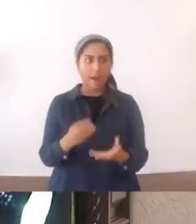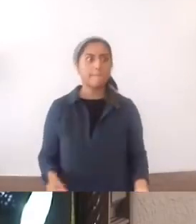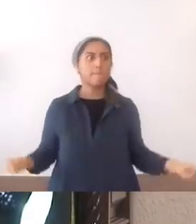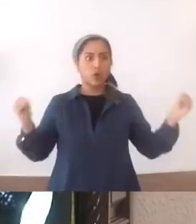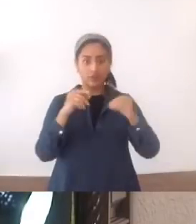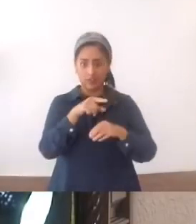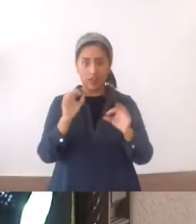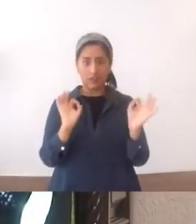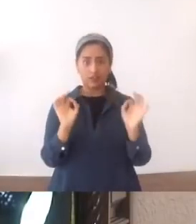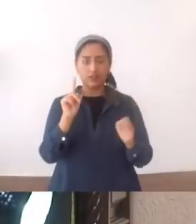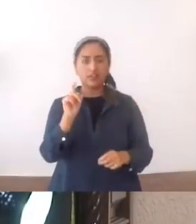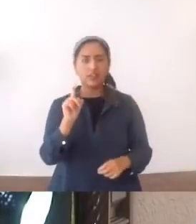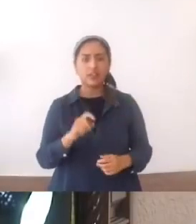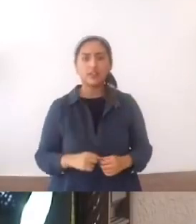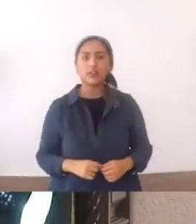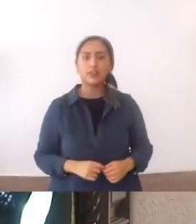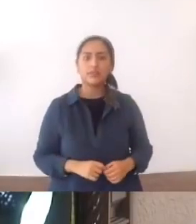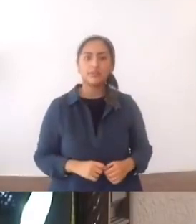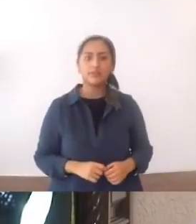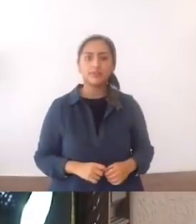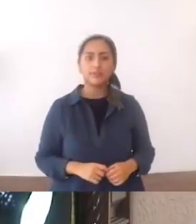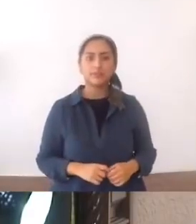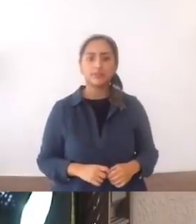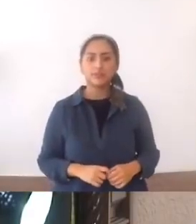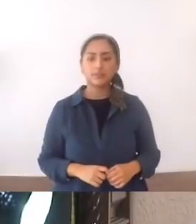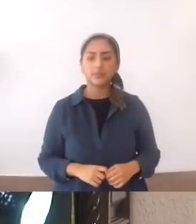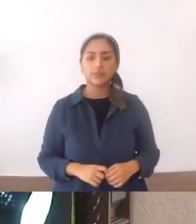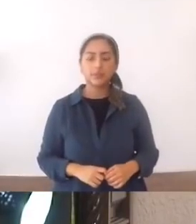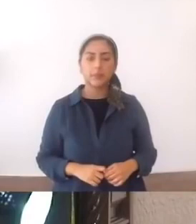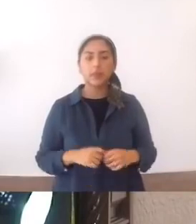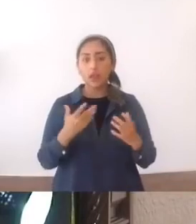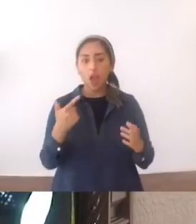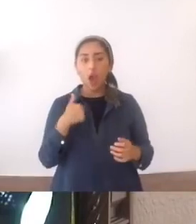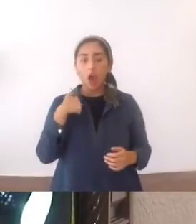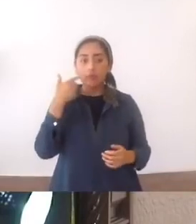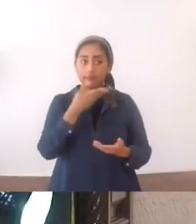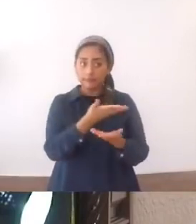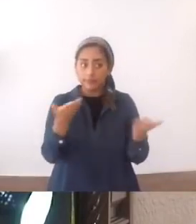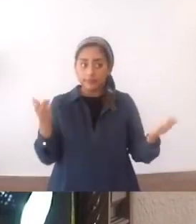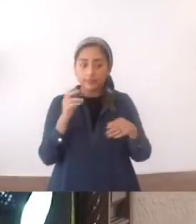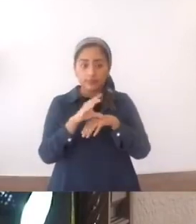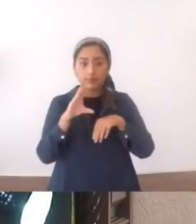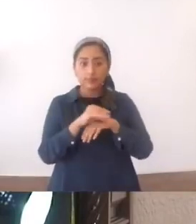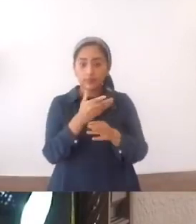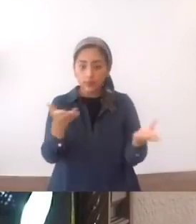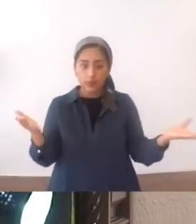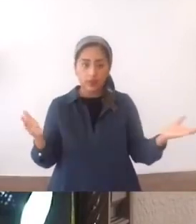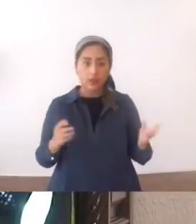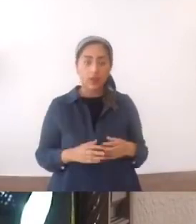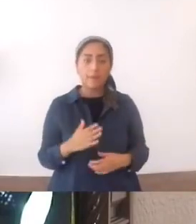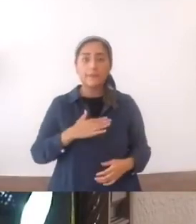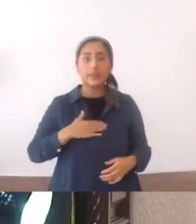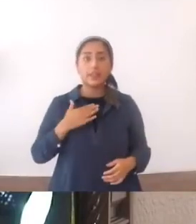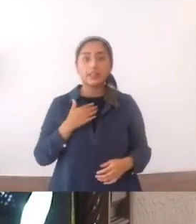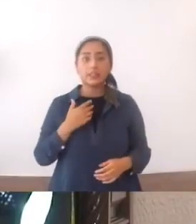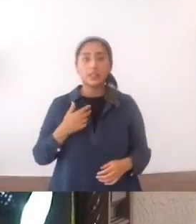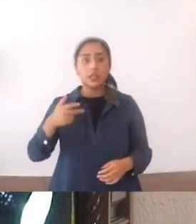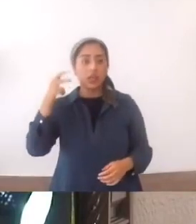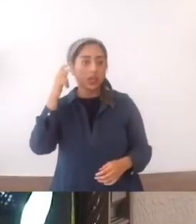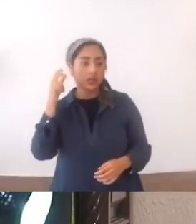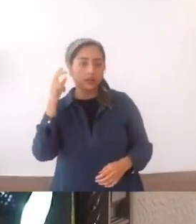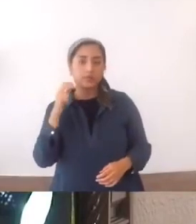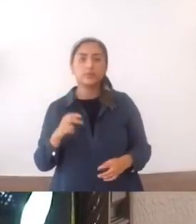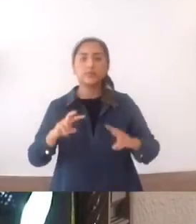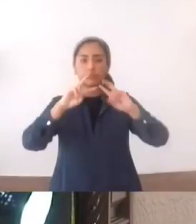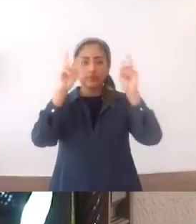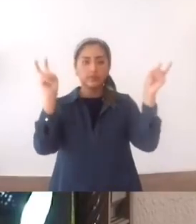Etcétera. Todo eso en aumento, que eso no es nada. etc. Everything that is increasing, is that nothing? Bueno, yo les recomiendo Well, I advise you